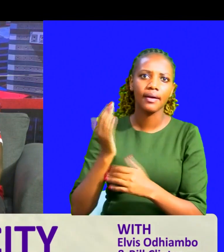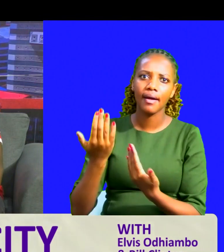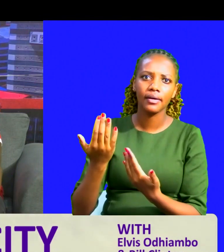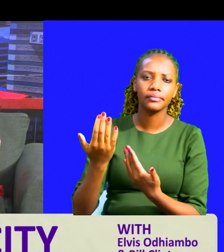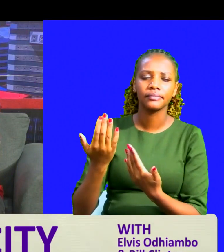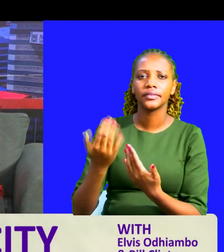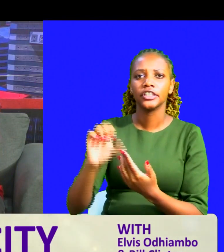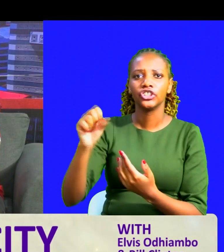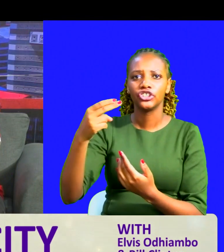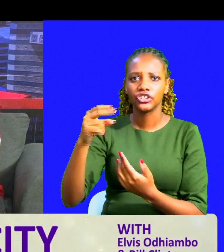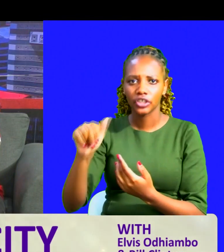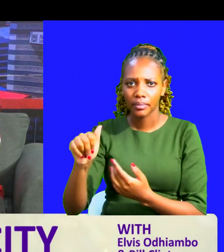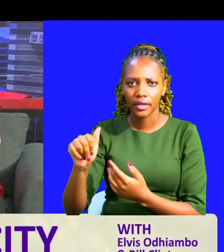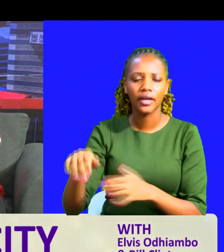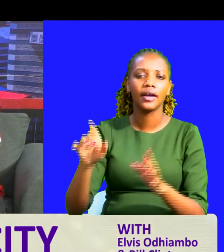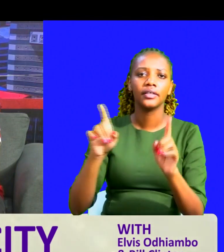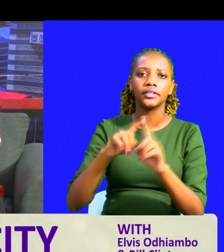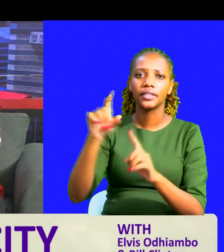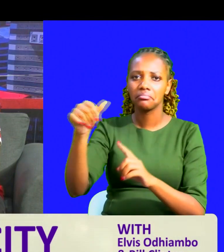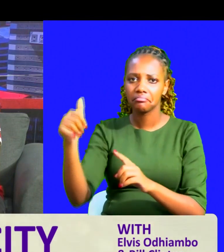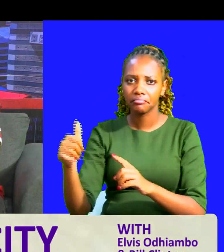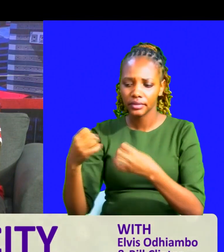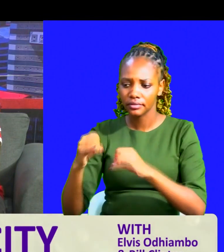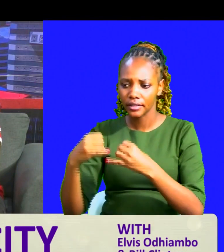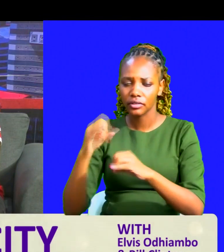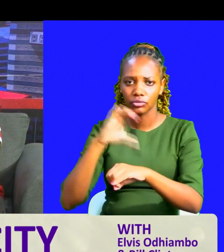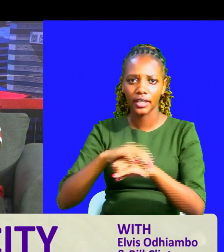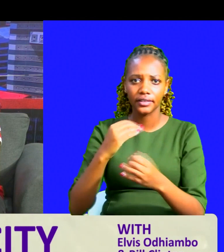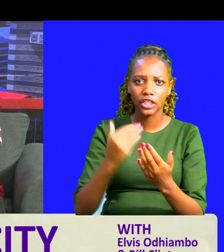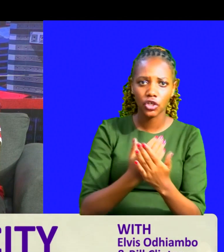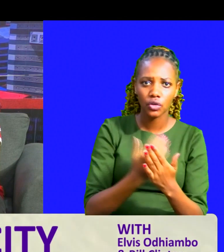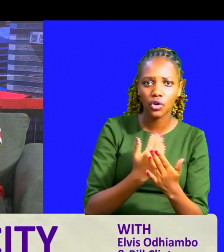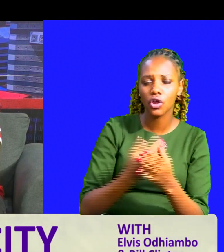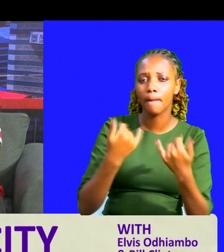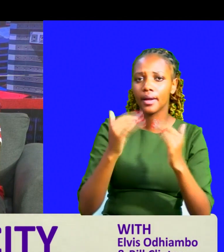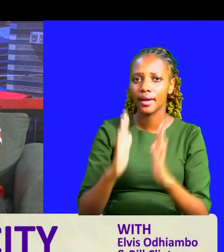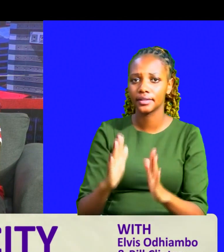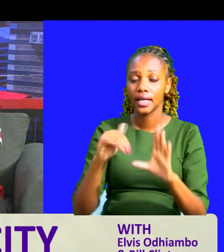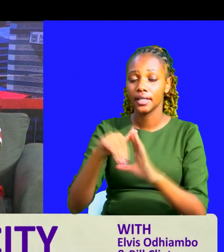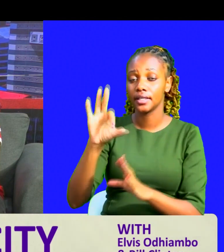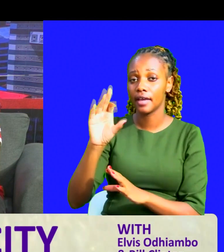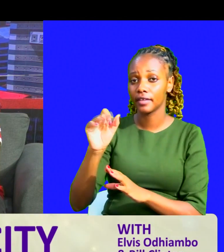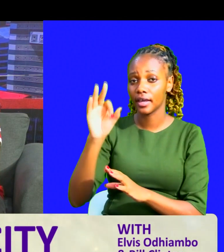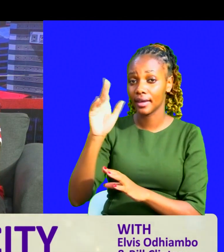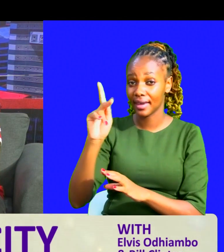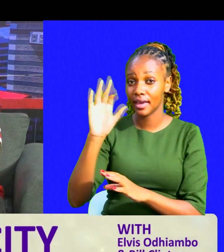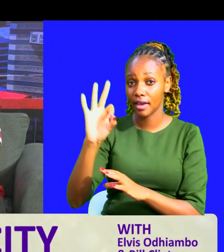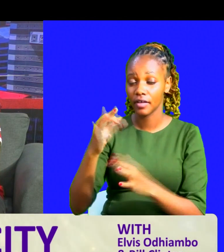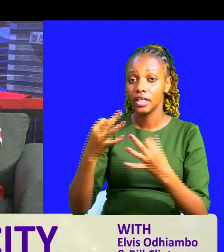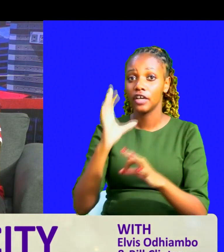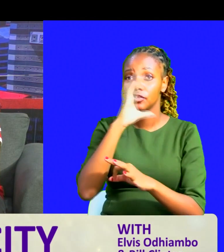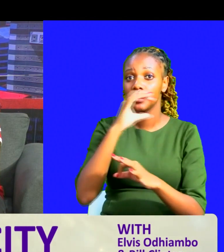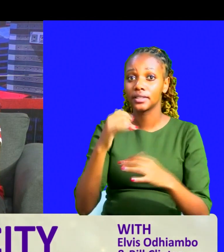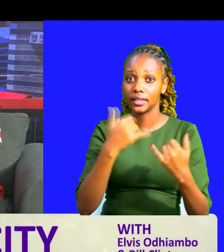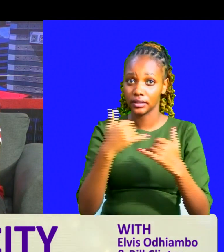also acquiring new players, to try and battle it out in the FKF Premier League is concerned. But in case you missed that particular game, we